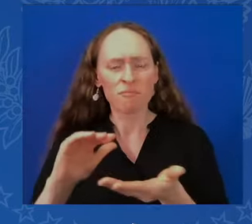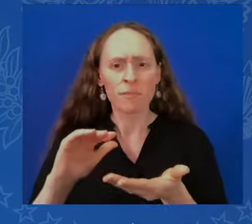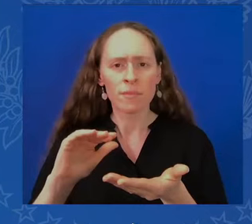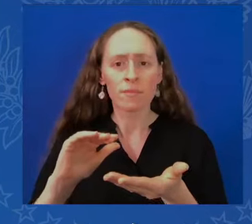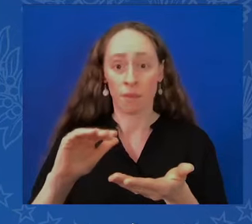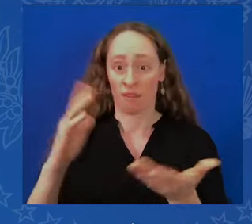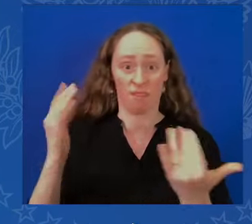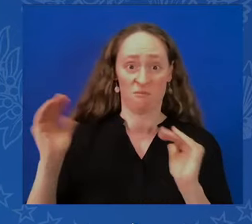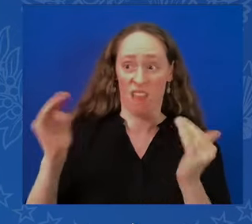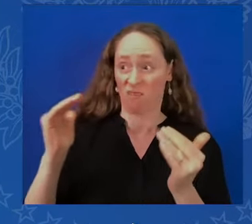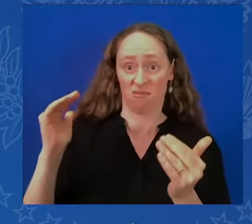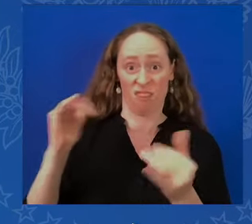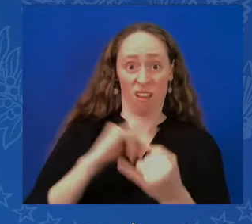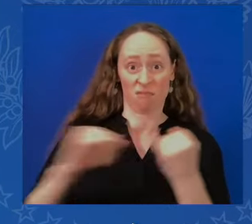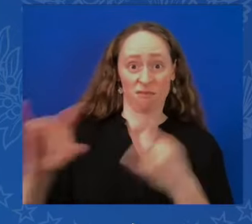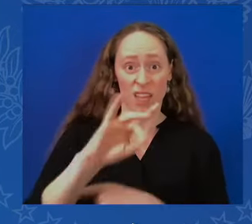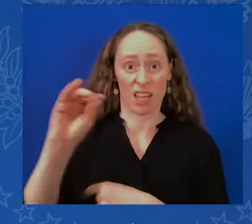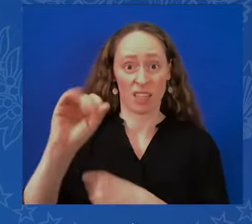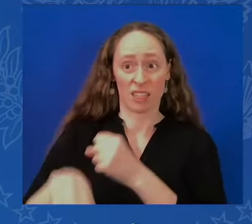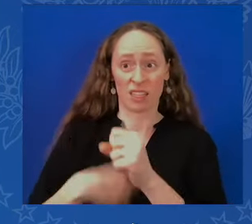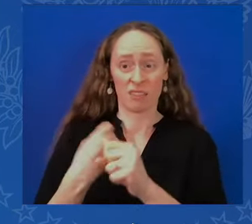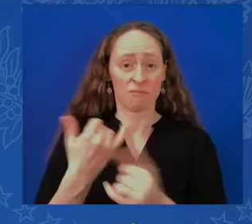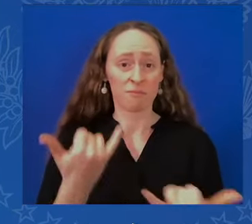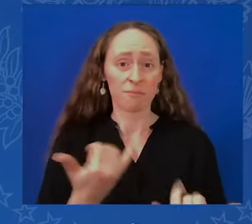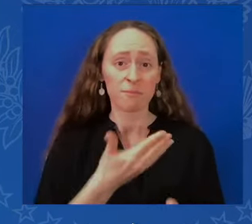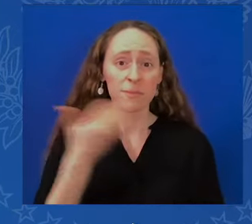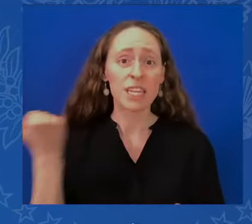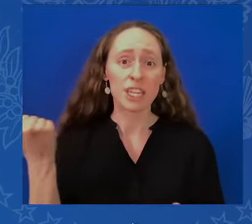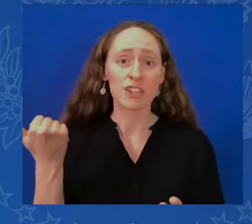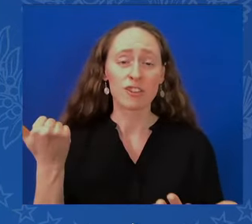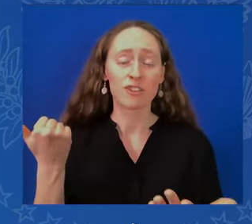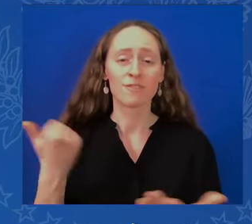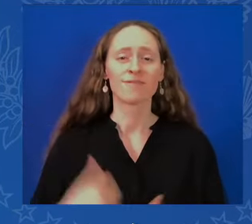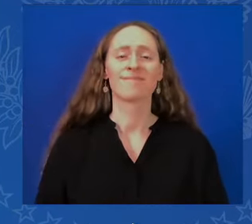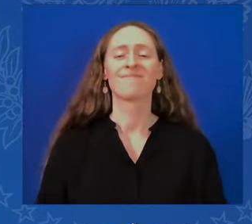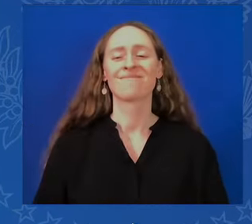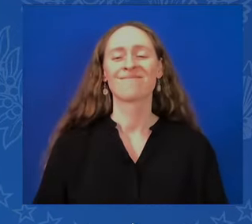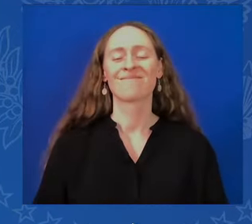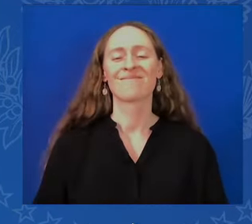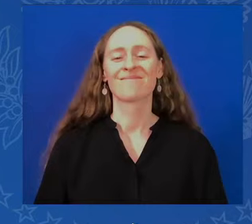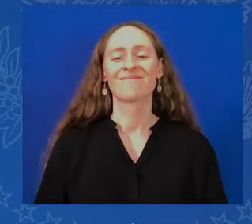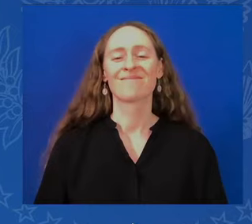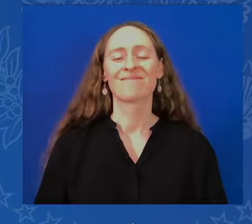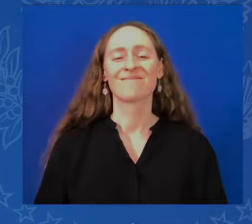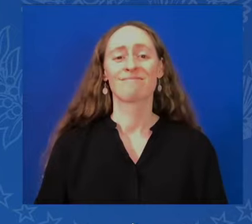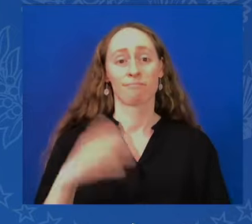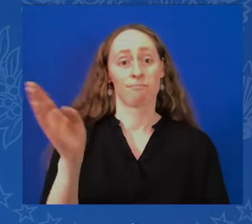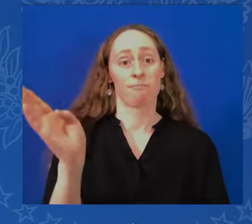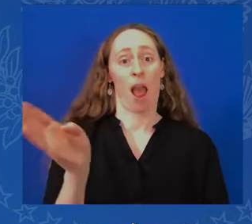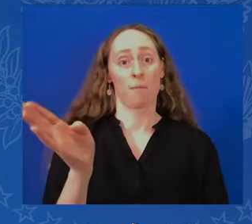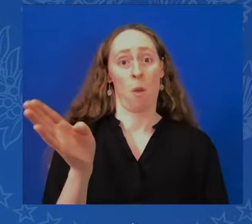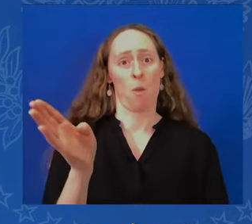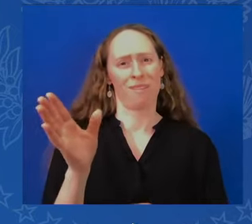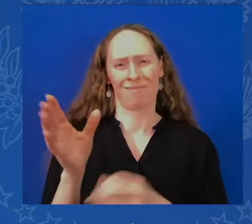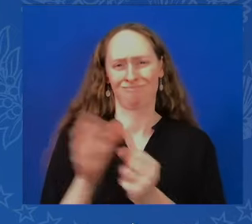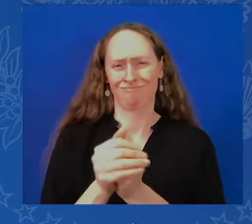Baltimore came together to drive growth, and this year, we have one of the fastest growing economies in the nation.